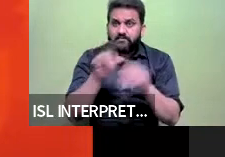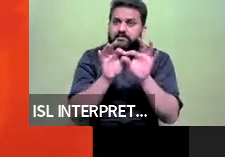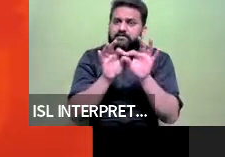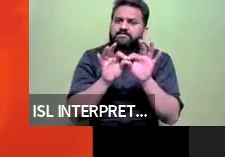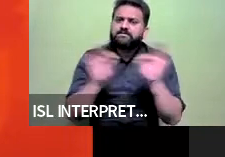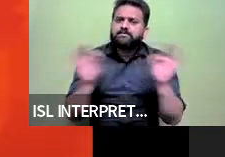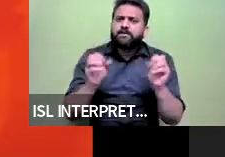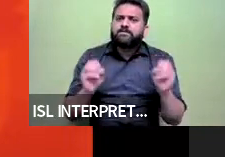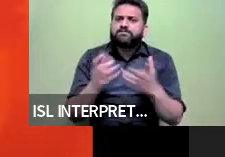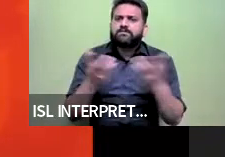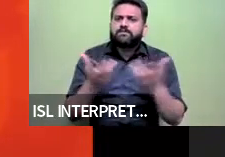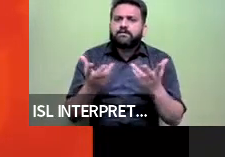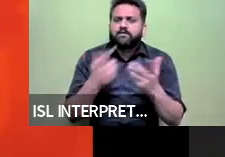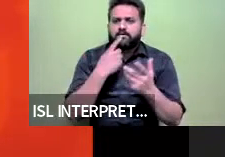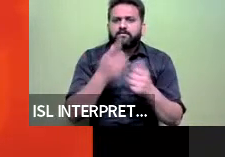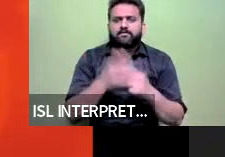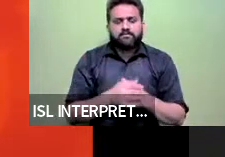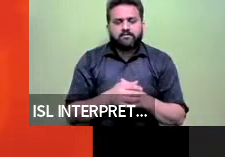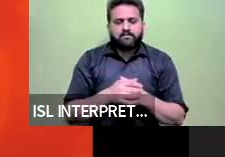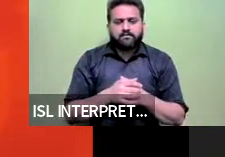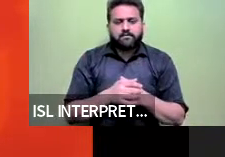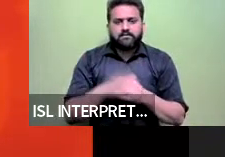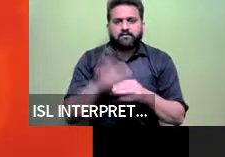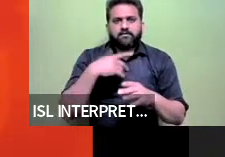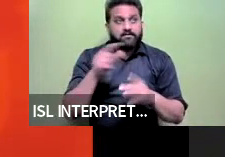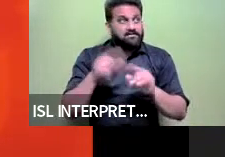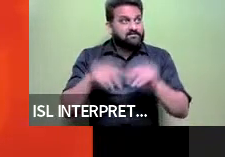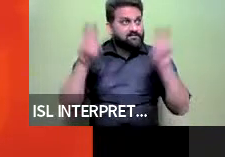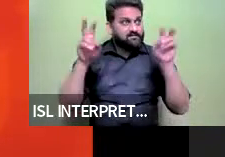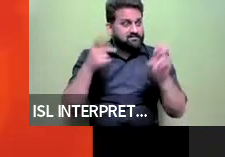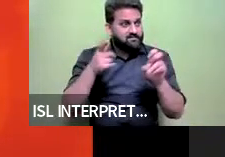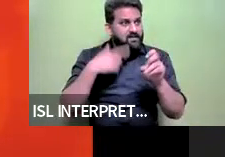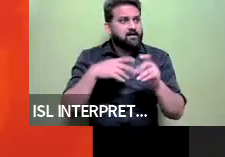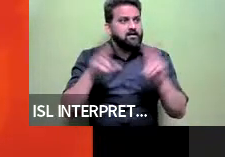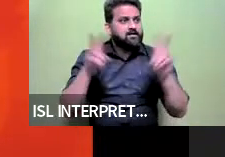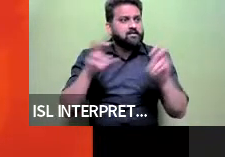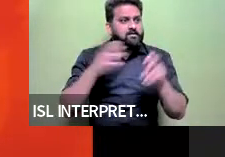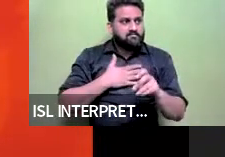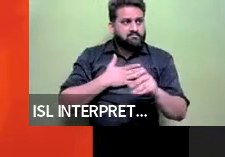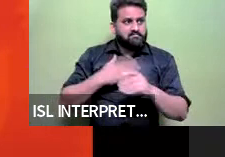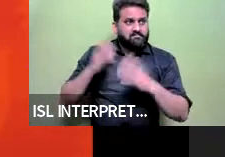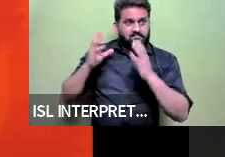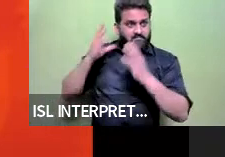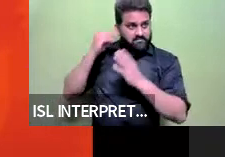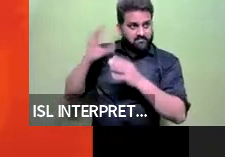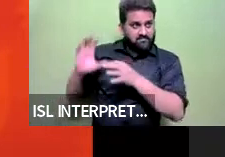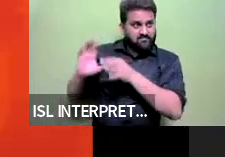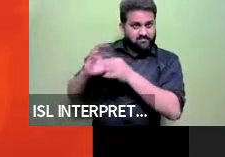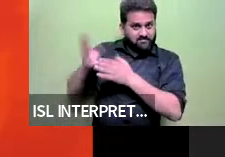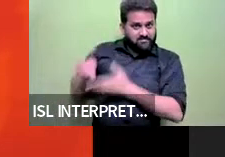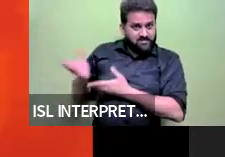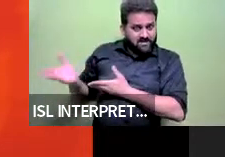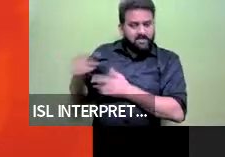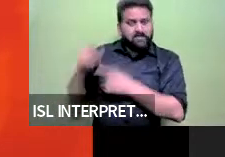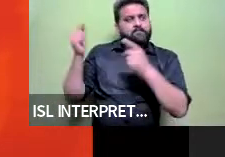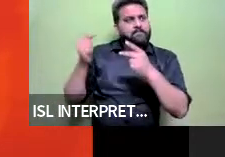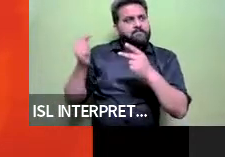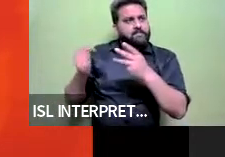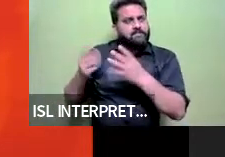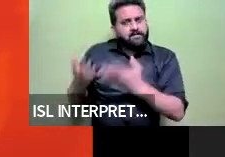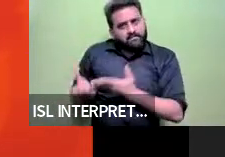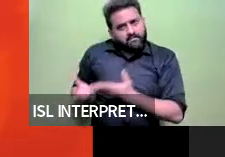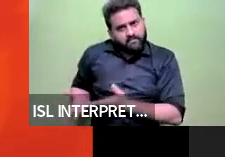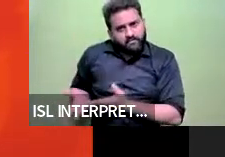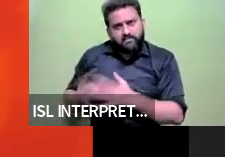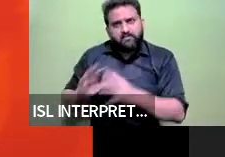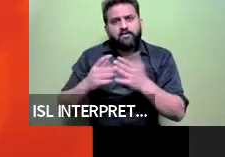start, you can say that this case is about, my client case is this, or you can say that tribunal